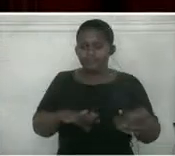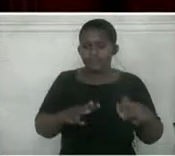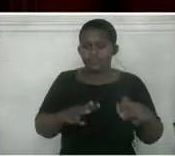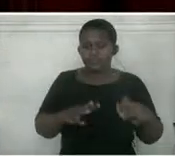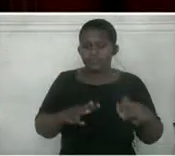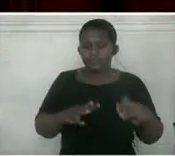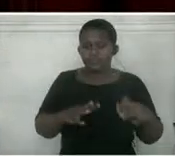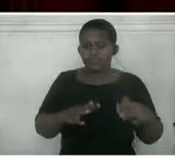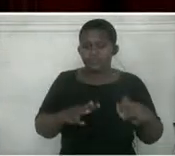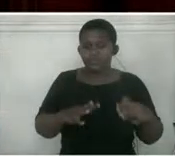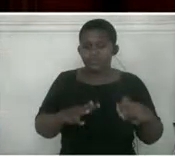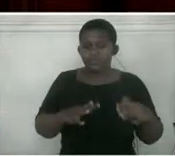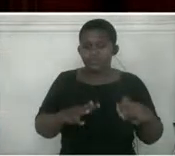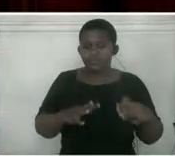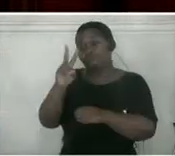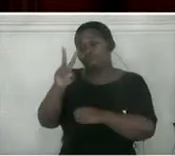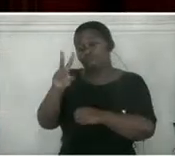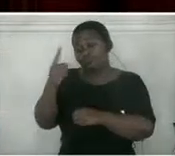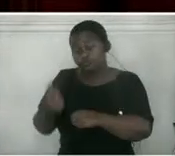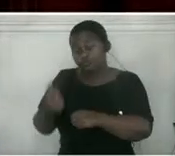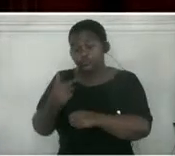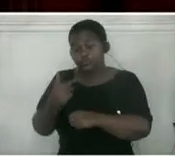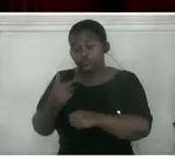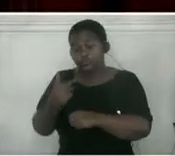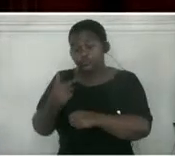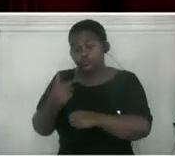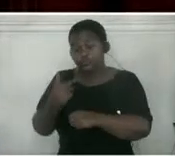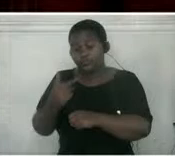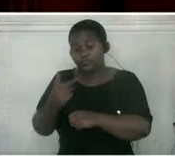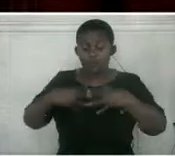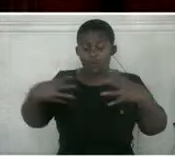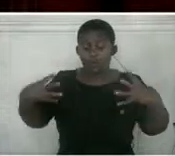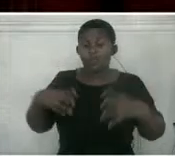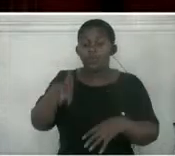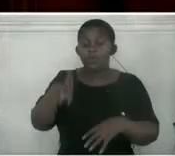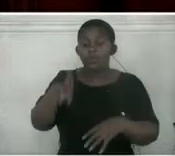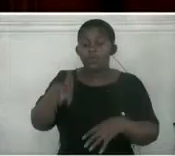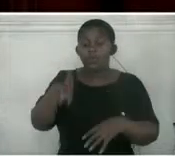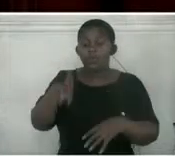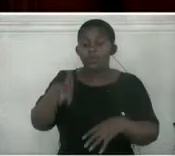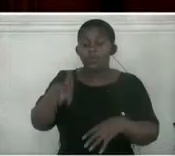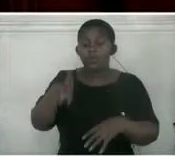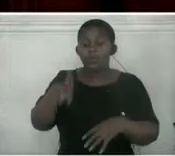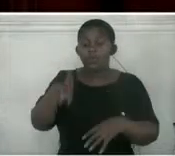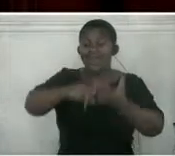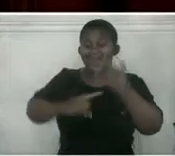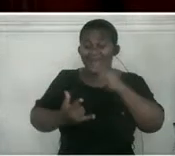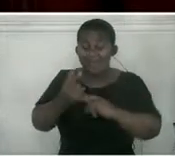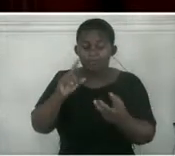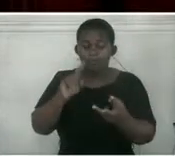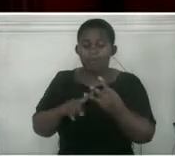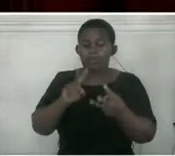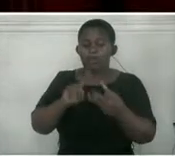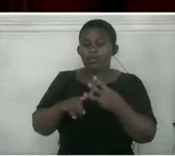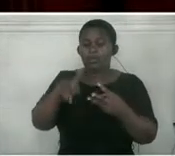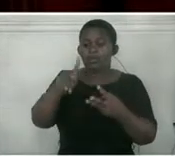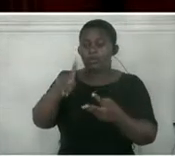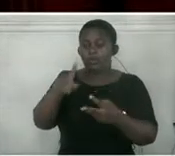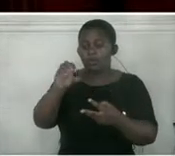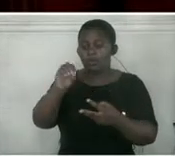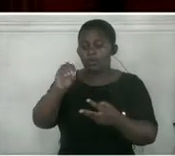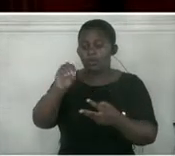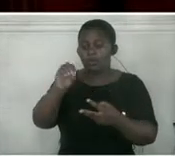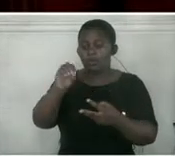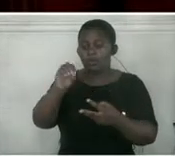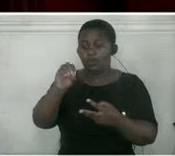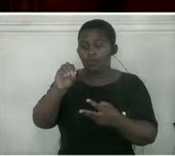the commencement of the broadband within Ugu, Ilembe, and Kokstad under Hirikwala